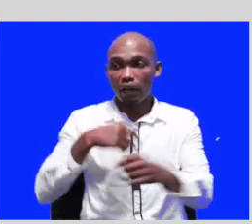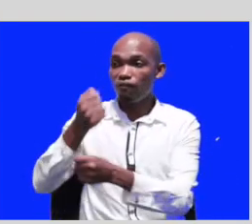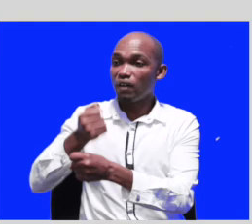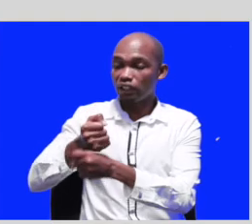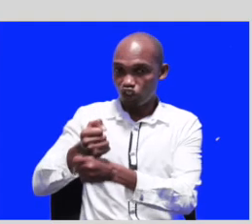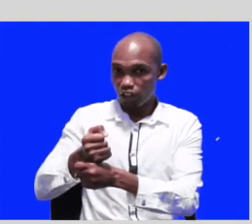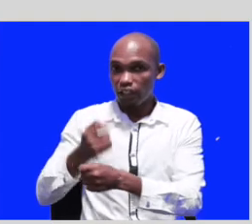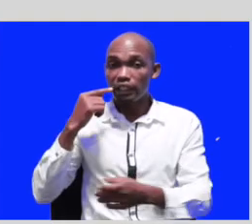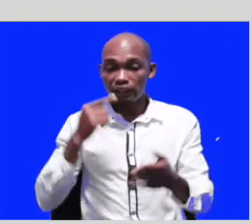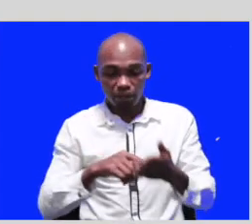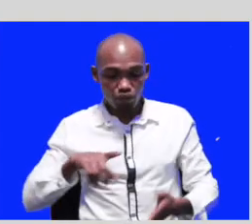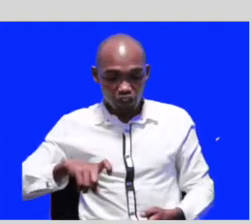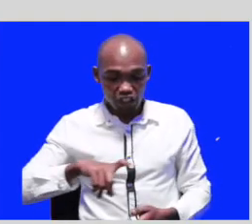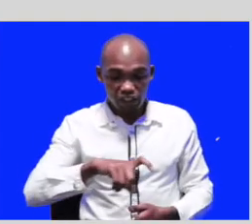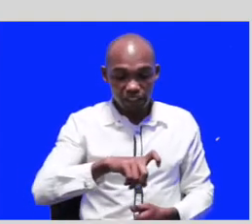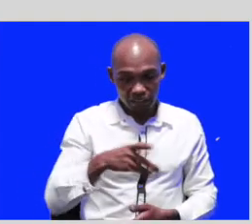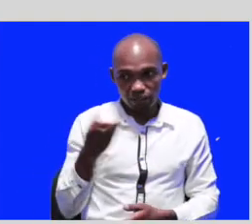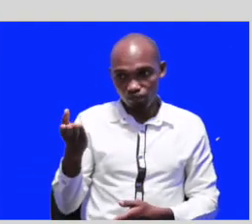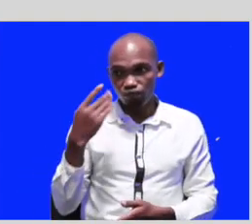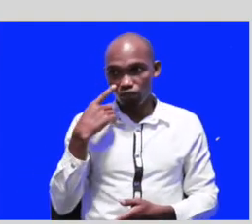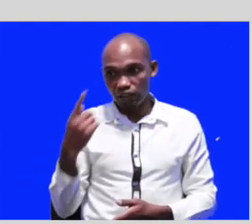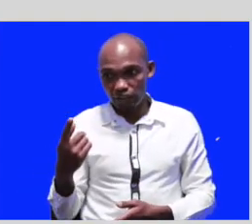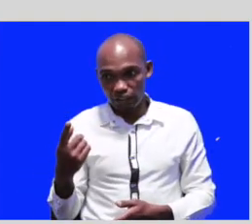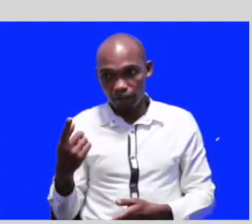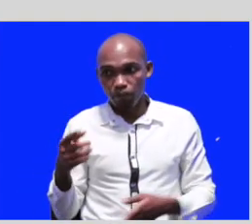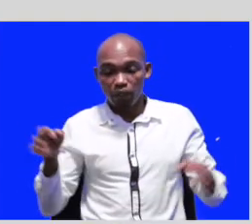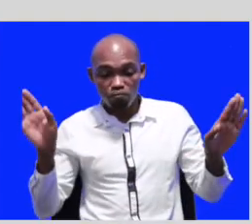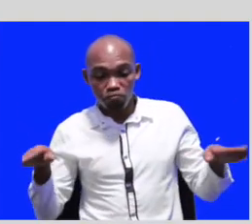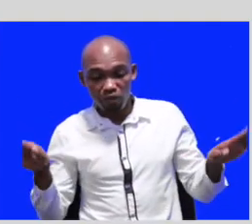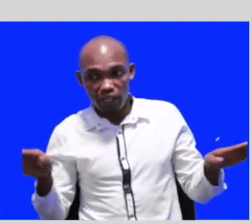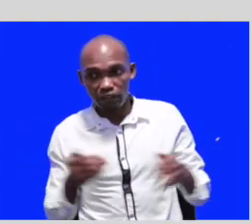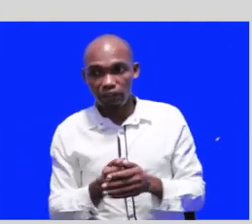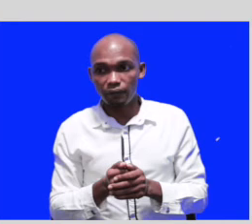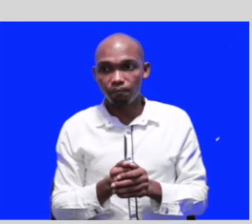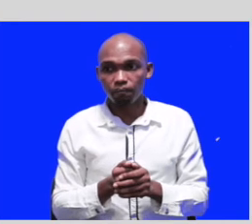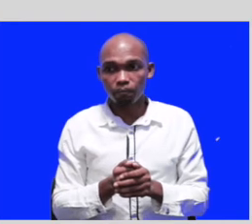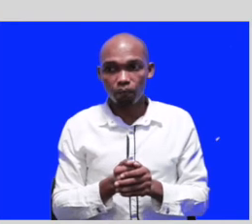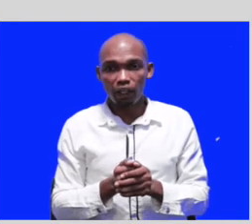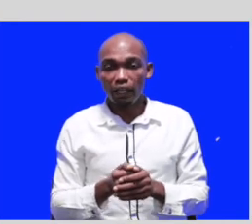all have wings used for flight, but their wings have different structural organization.